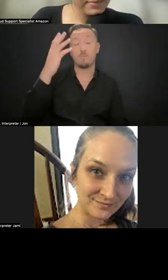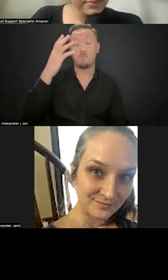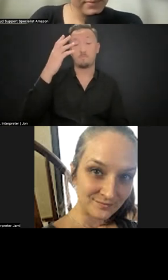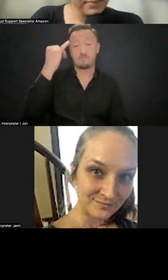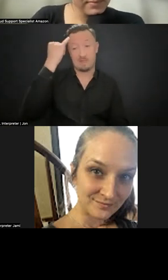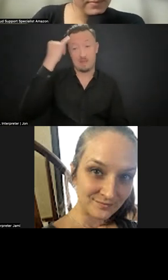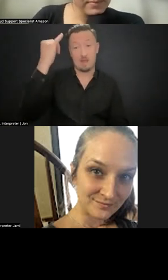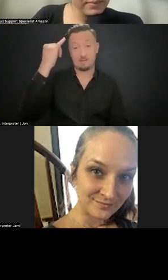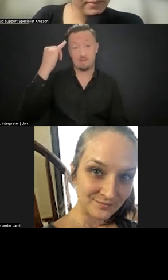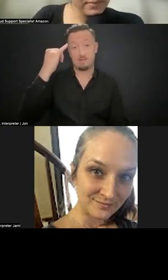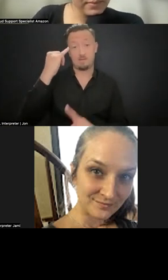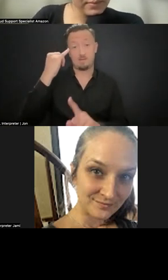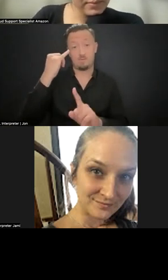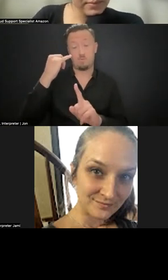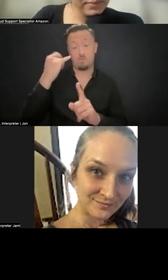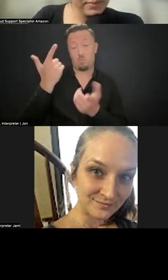the